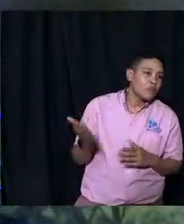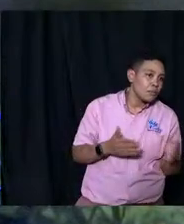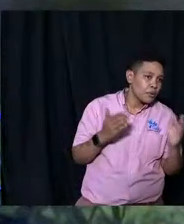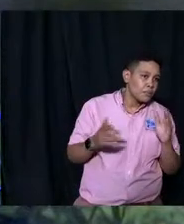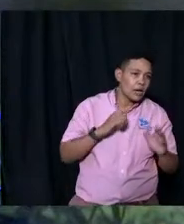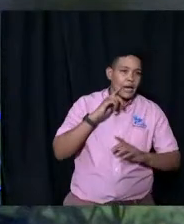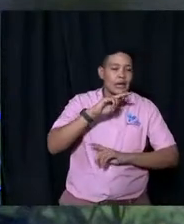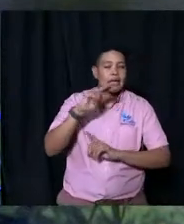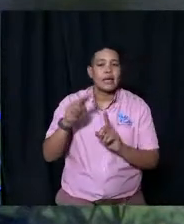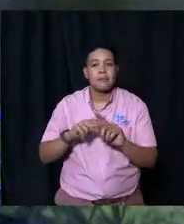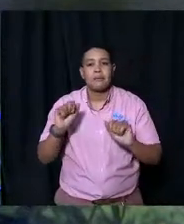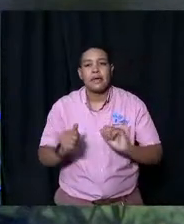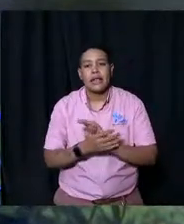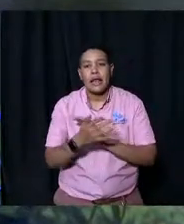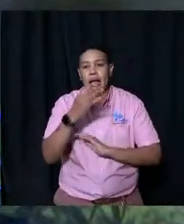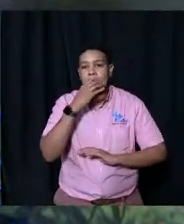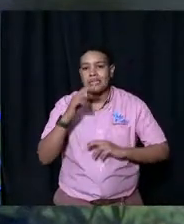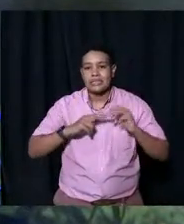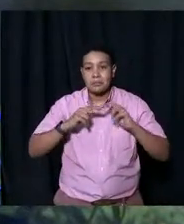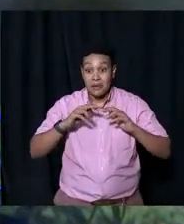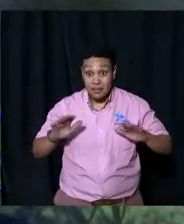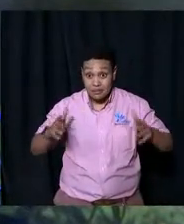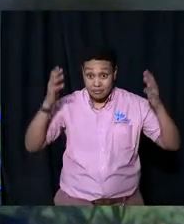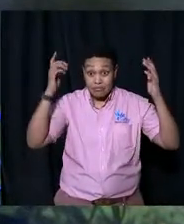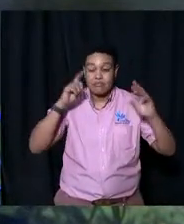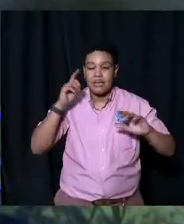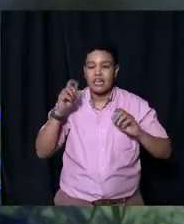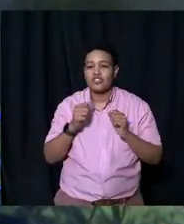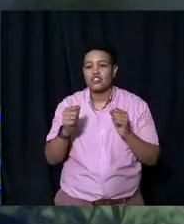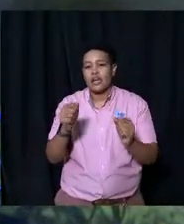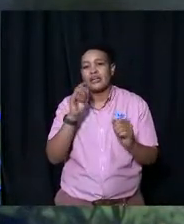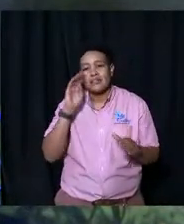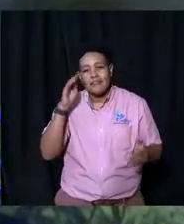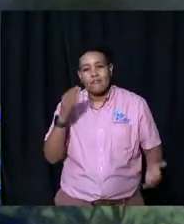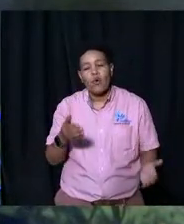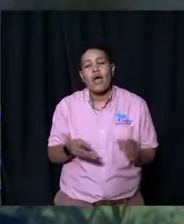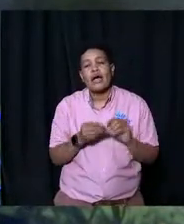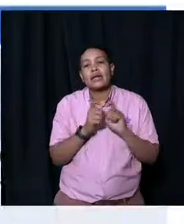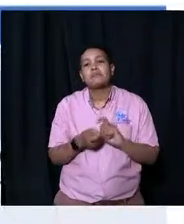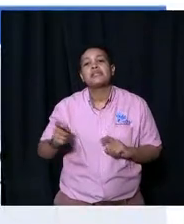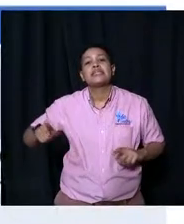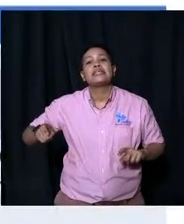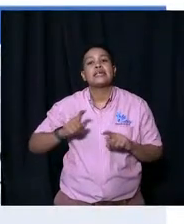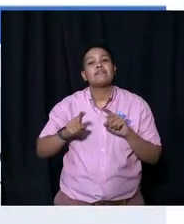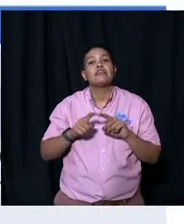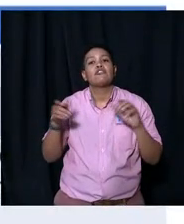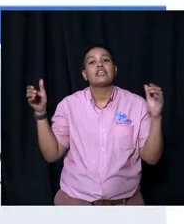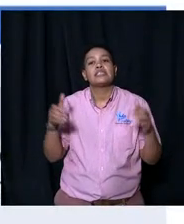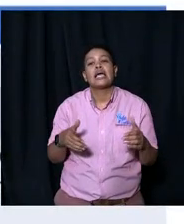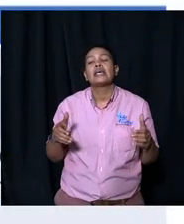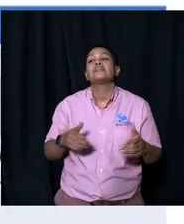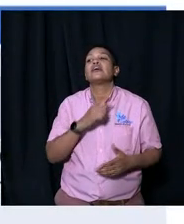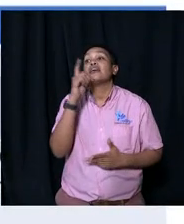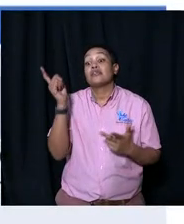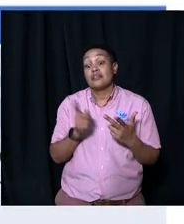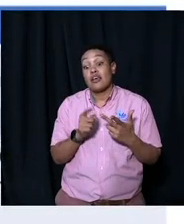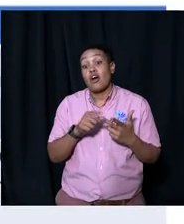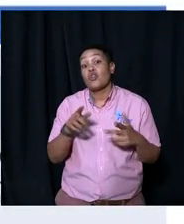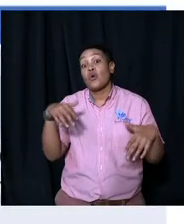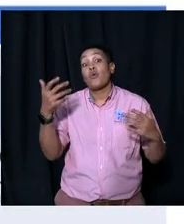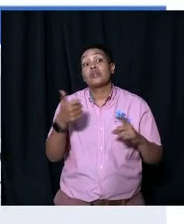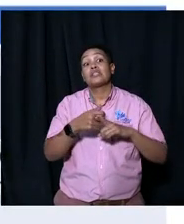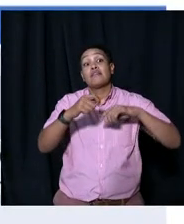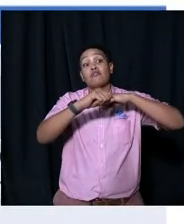implement capacity building plans and strategies that address the adaptation needs of various sectors. And another one would